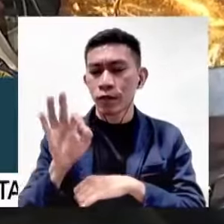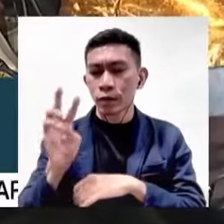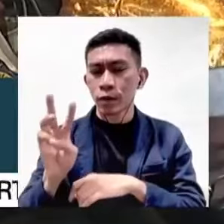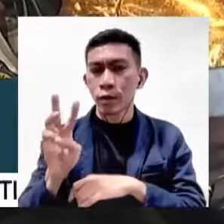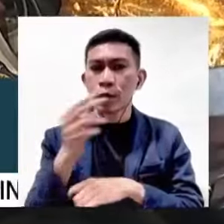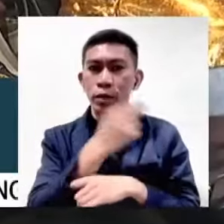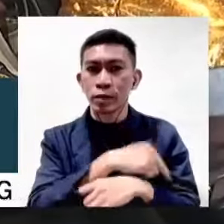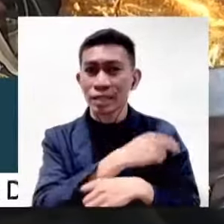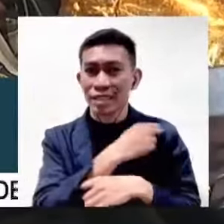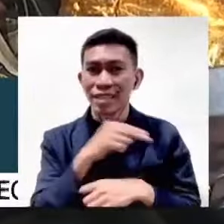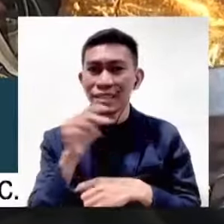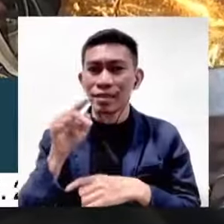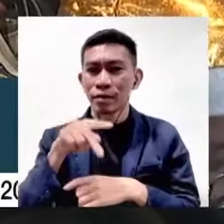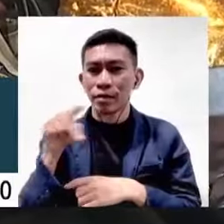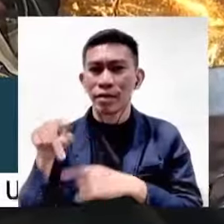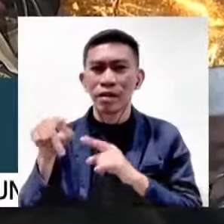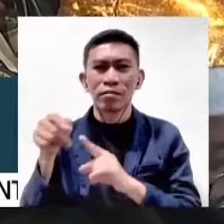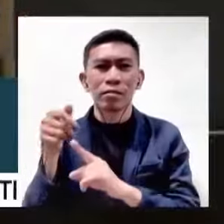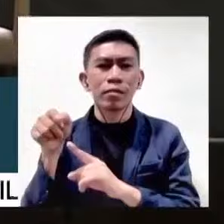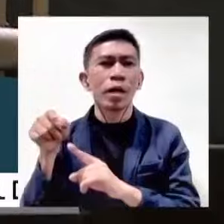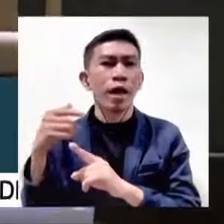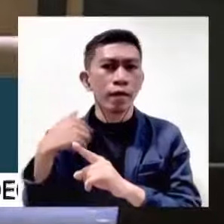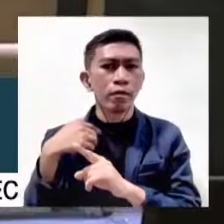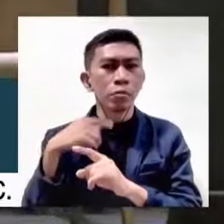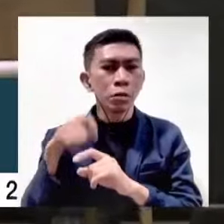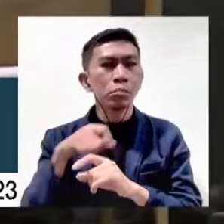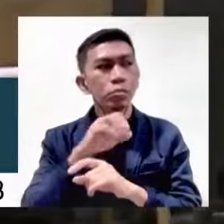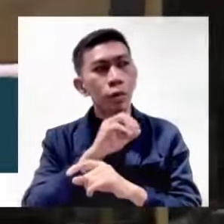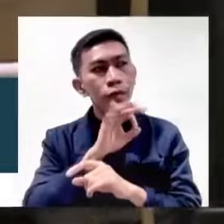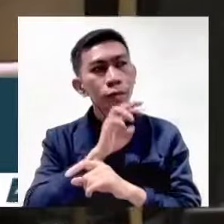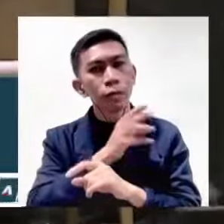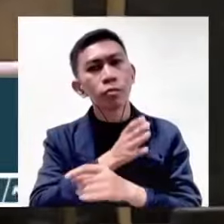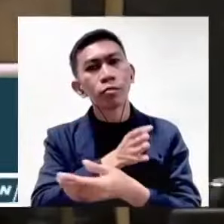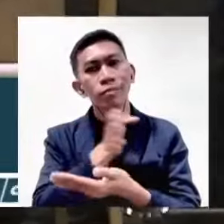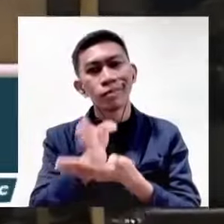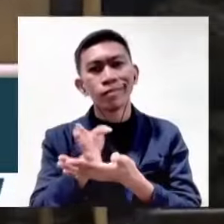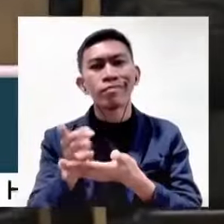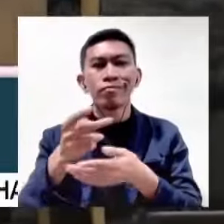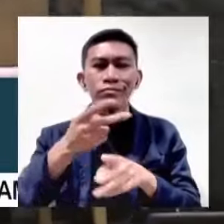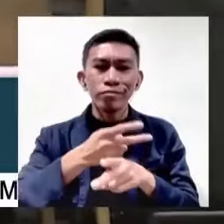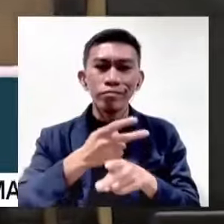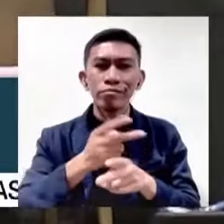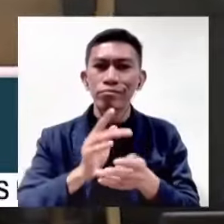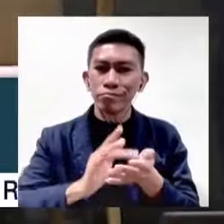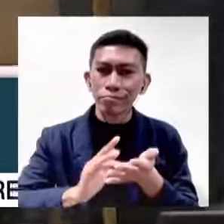take care of the medical needs of OFWs and their families.